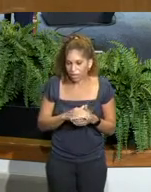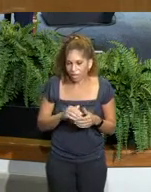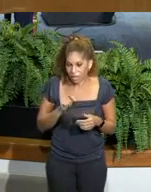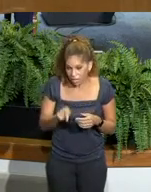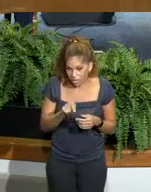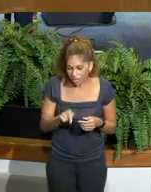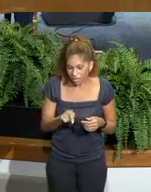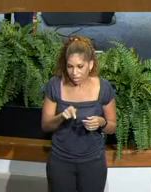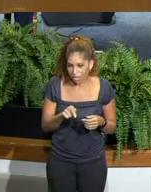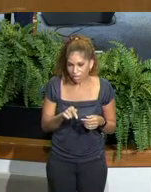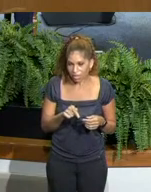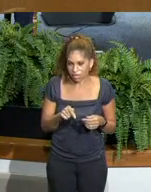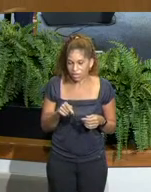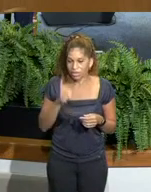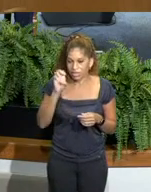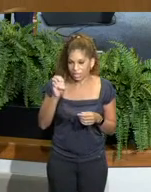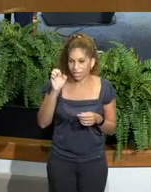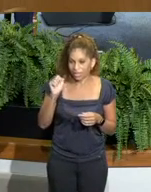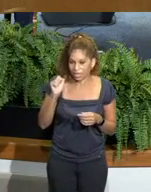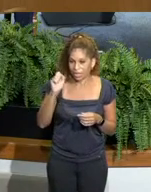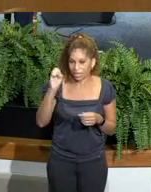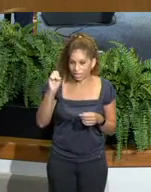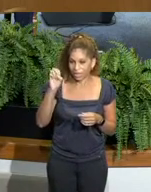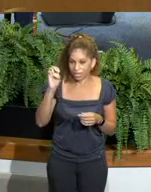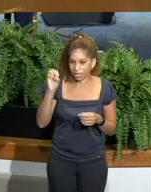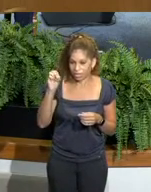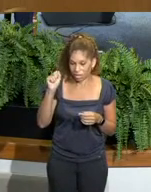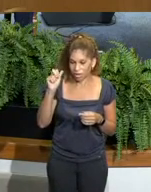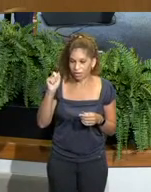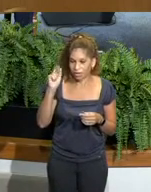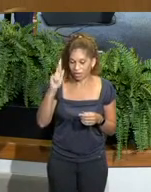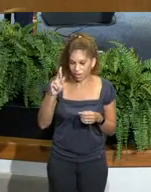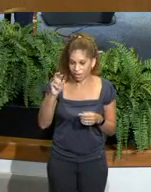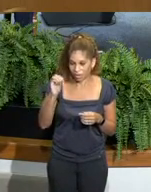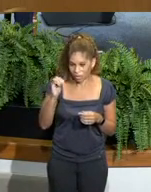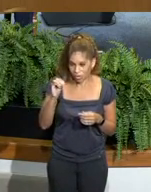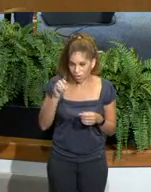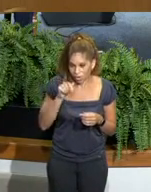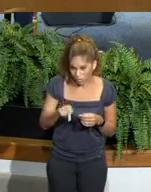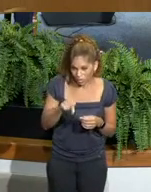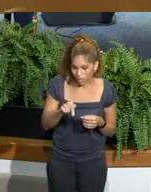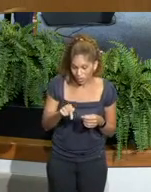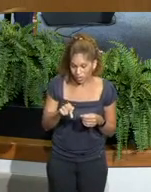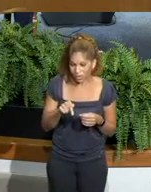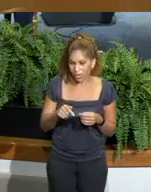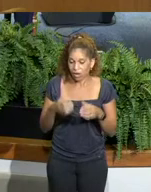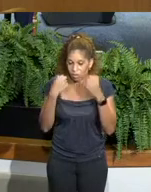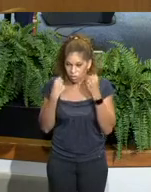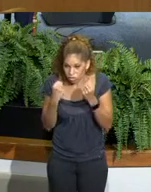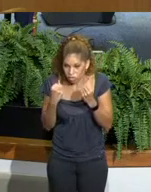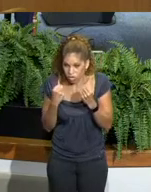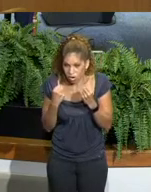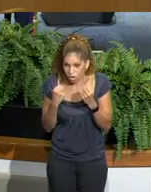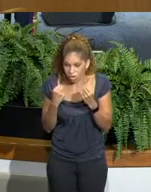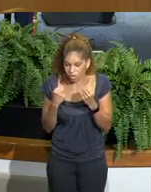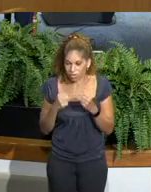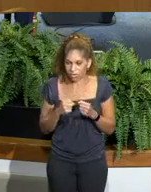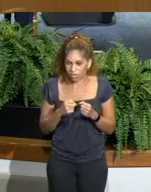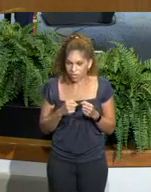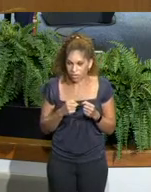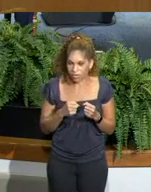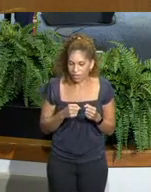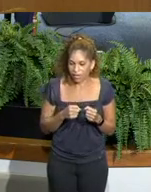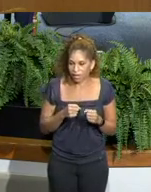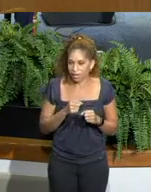Nero and Caesar Claudius and Caesar Nero were as strong as they pretended to be when